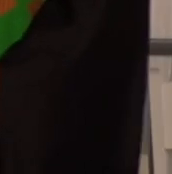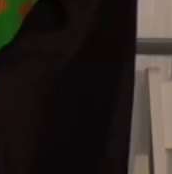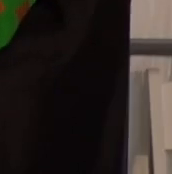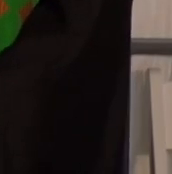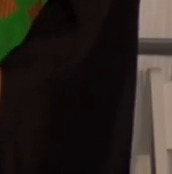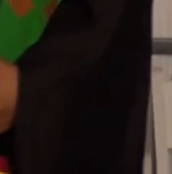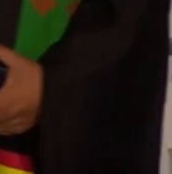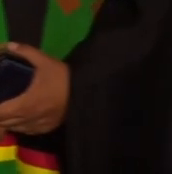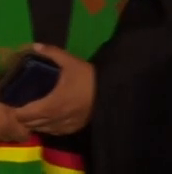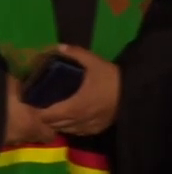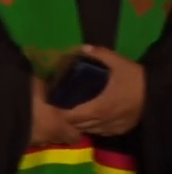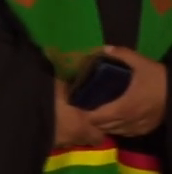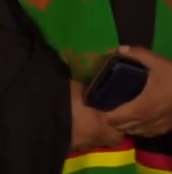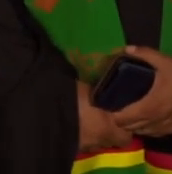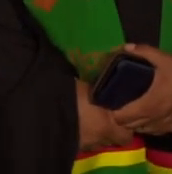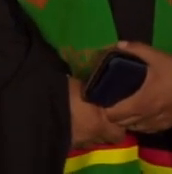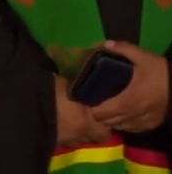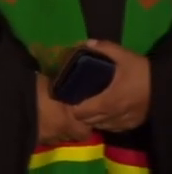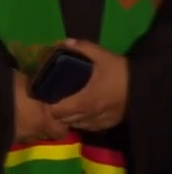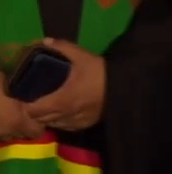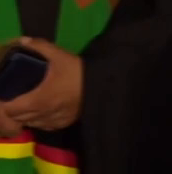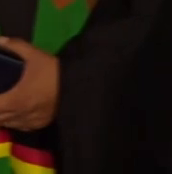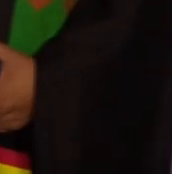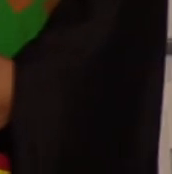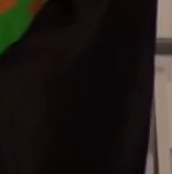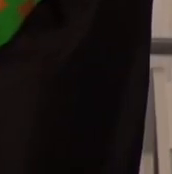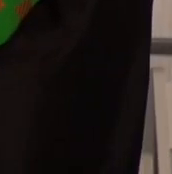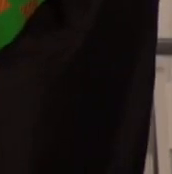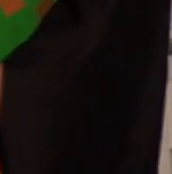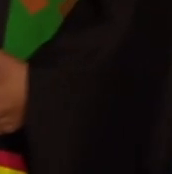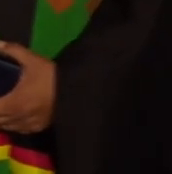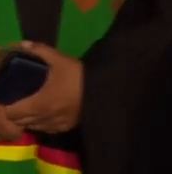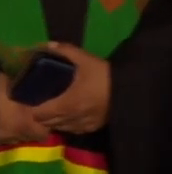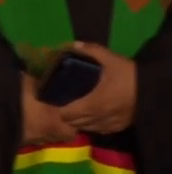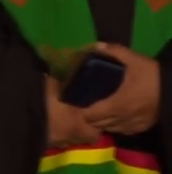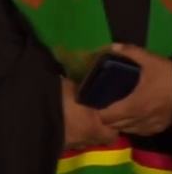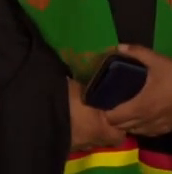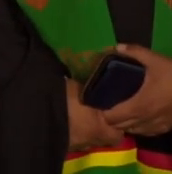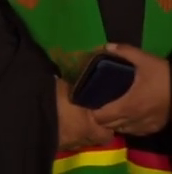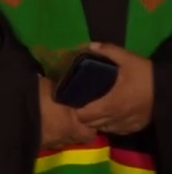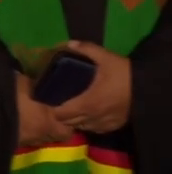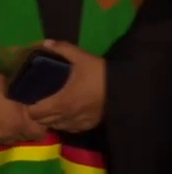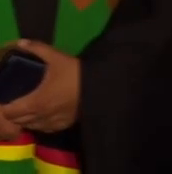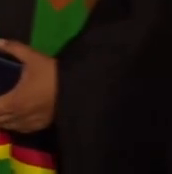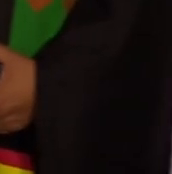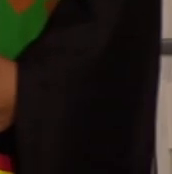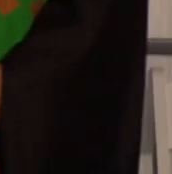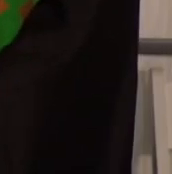Courage and might, alma mater.